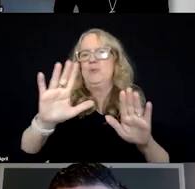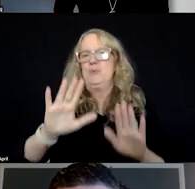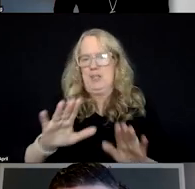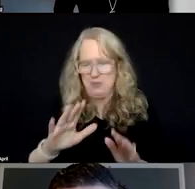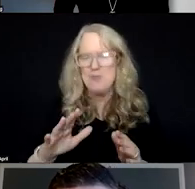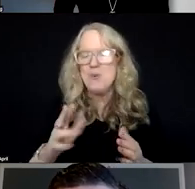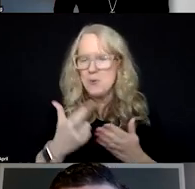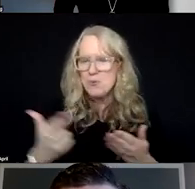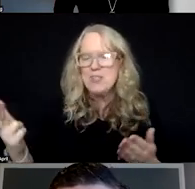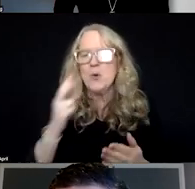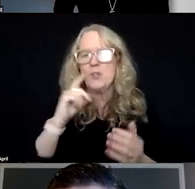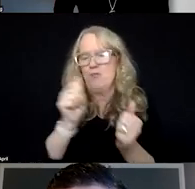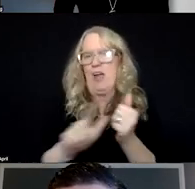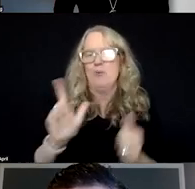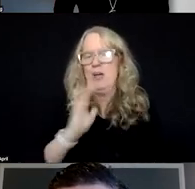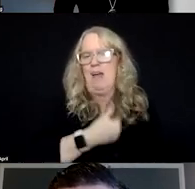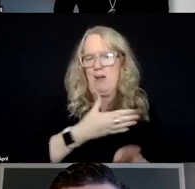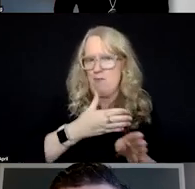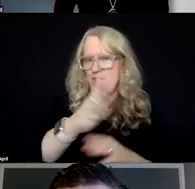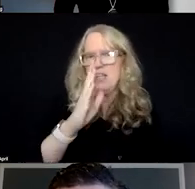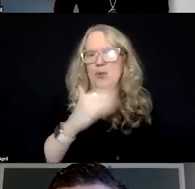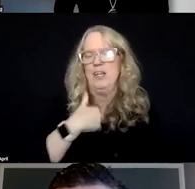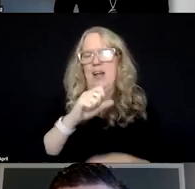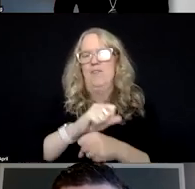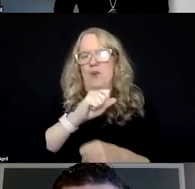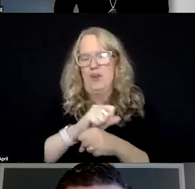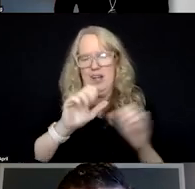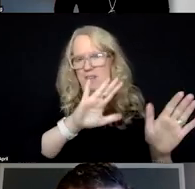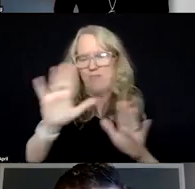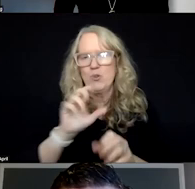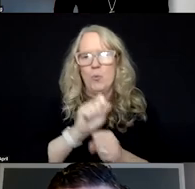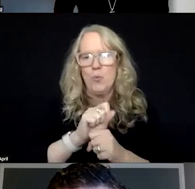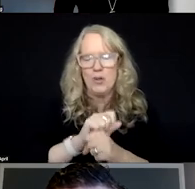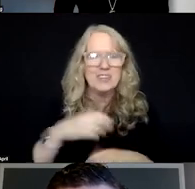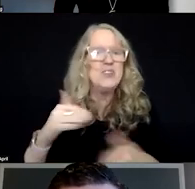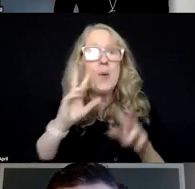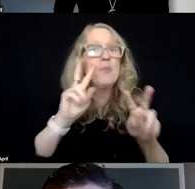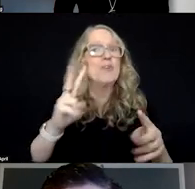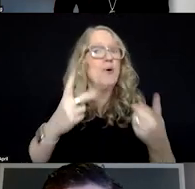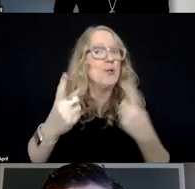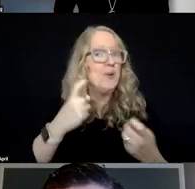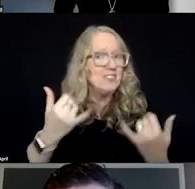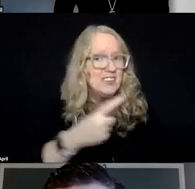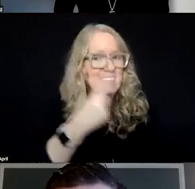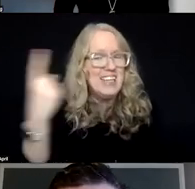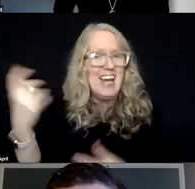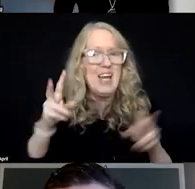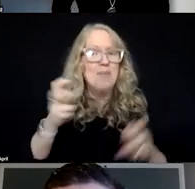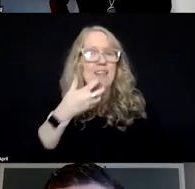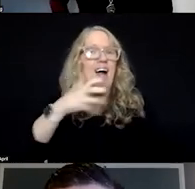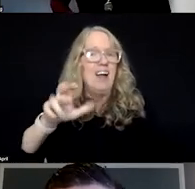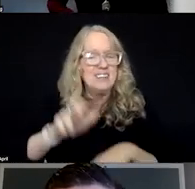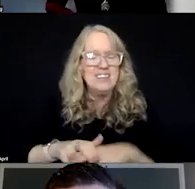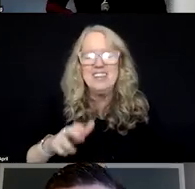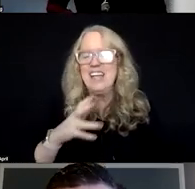is for everyone in this field and this vocation and the great work that everyone does. So look forward to the question today being in the hot seat and also look